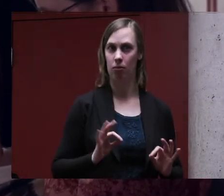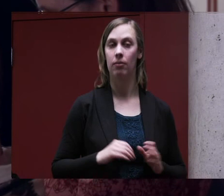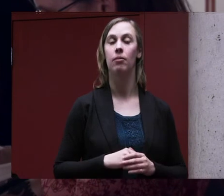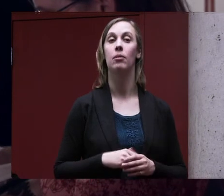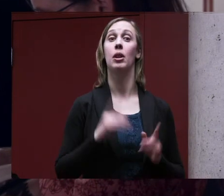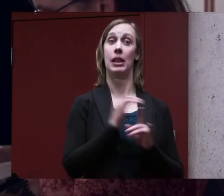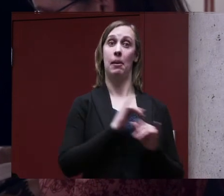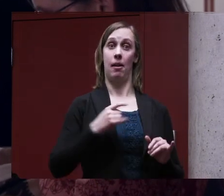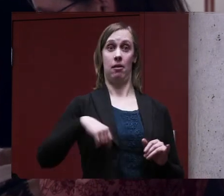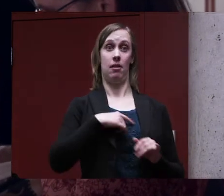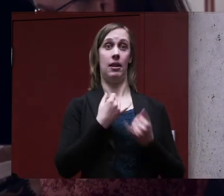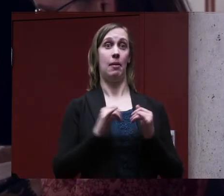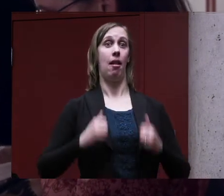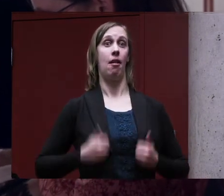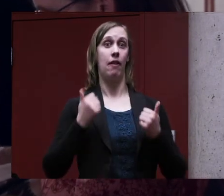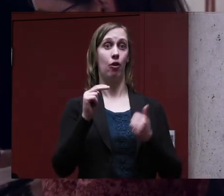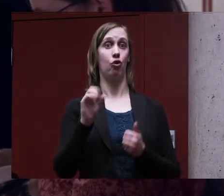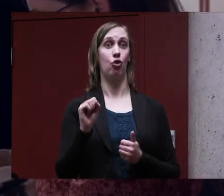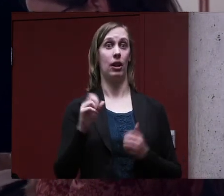at creating a